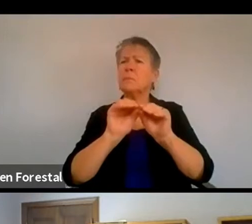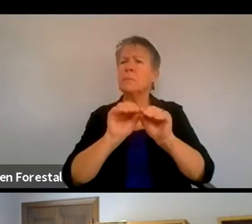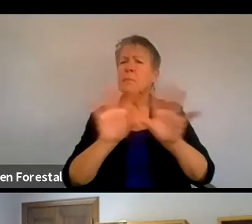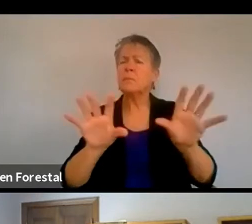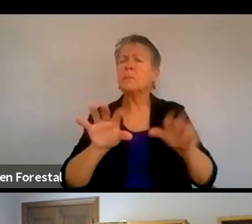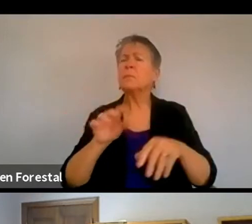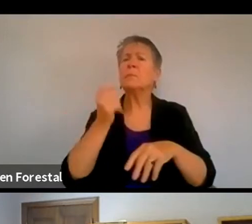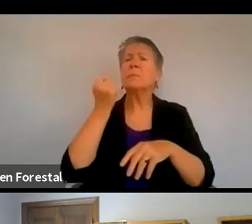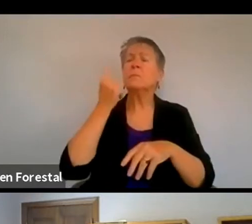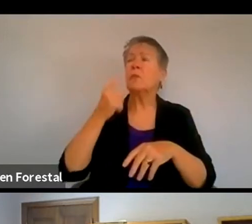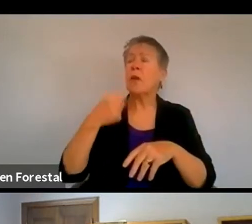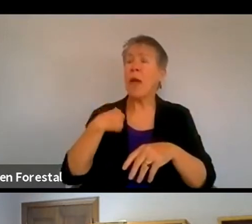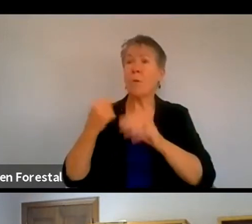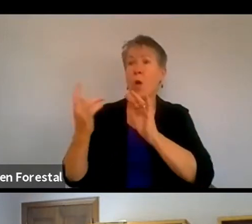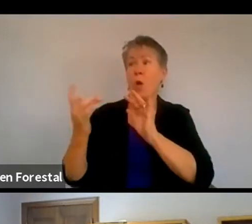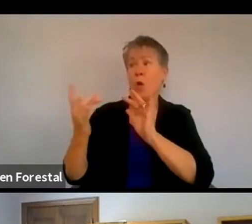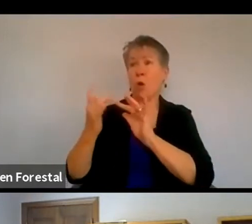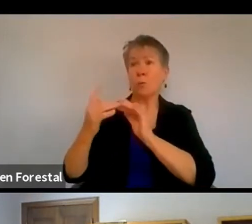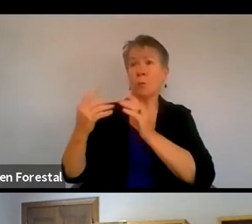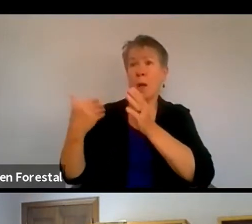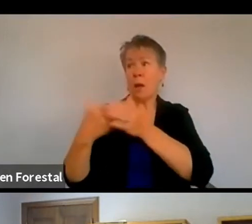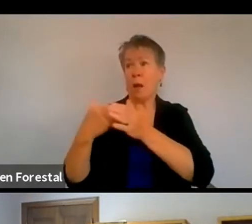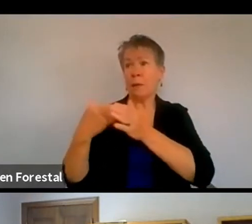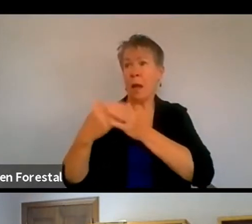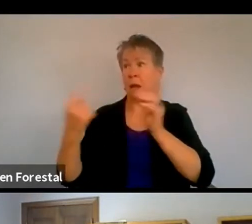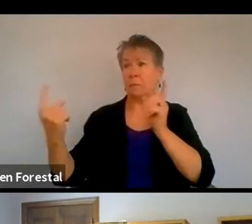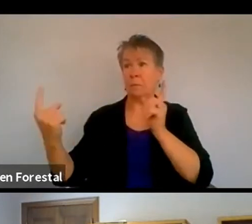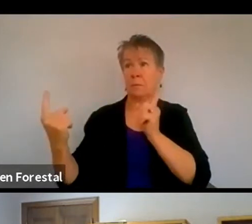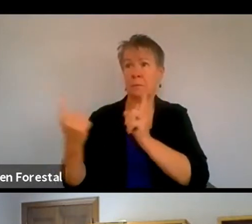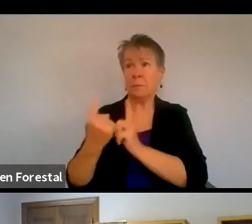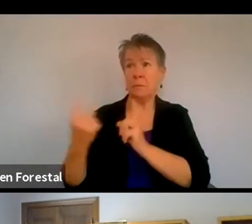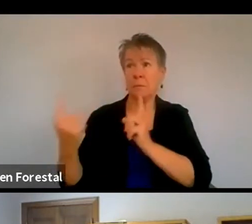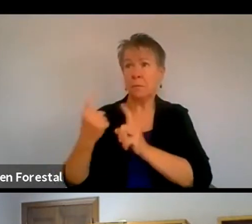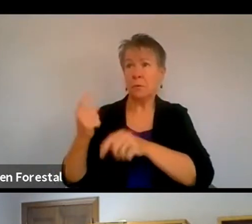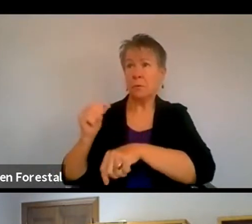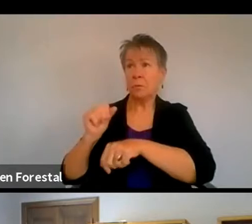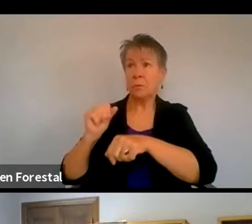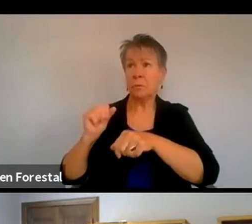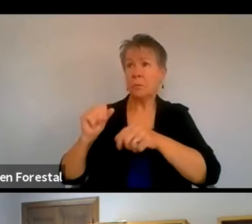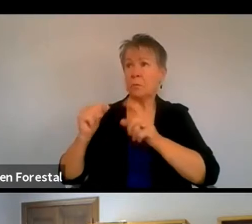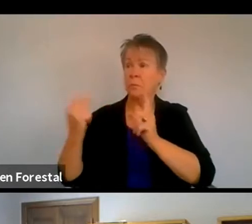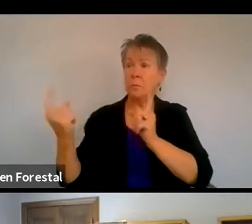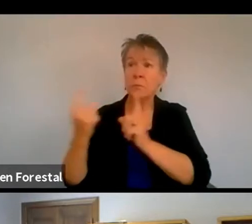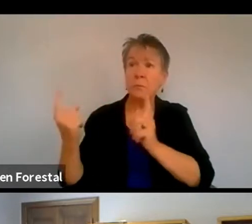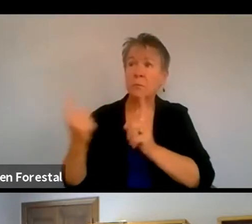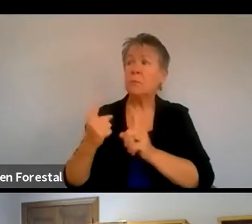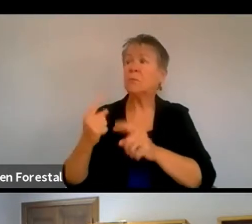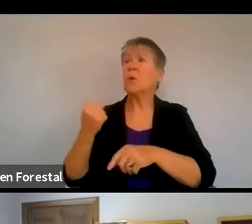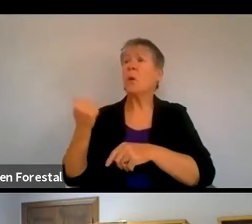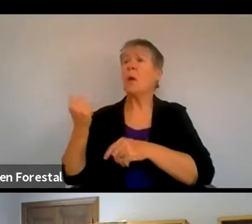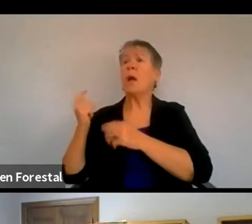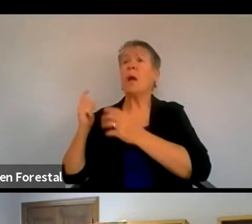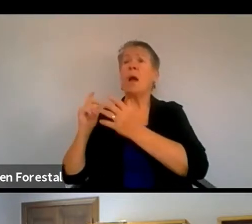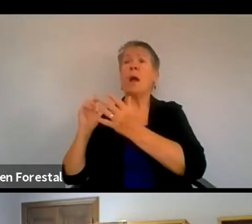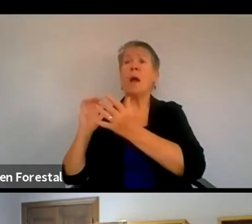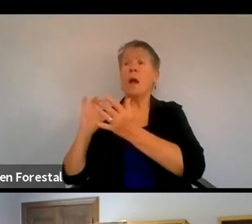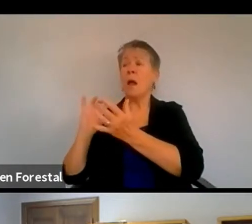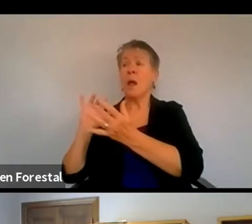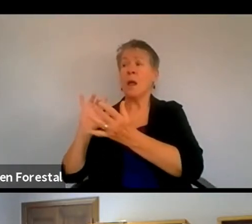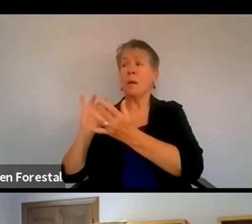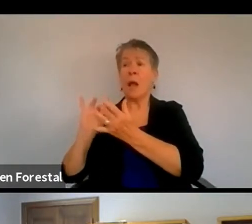a contact tracer or otherwise, you got to quarantine, self-quarantine for 14 days, no